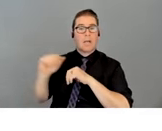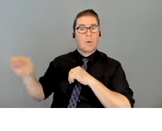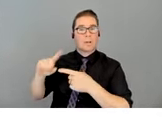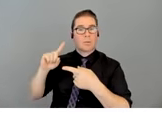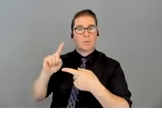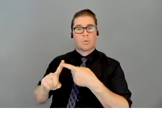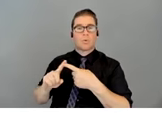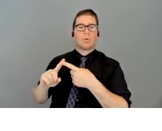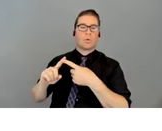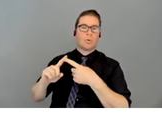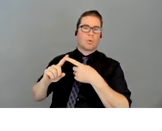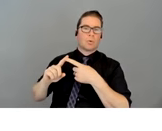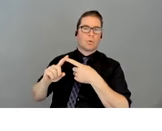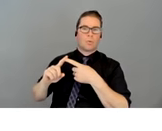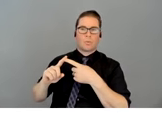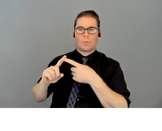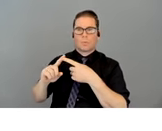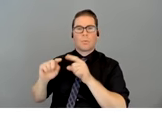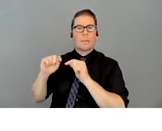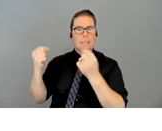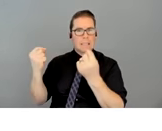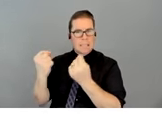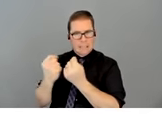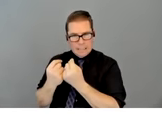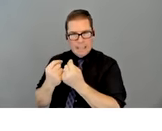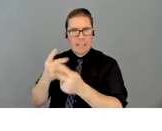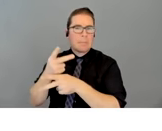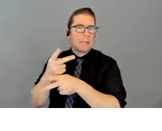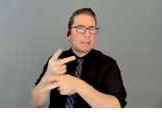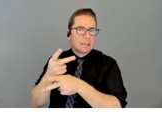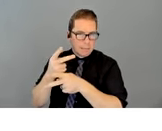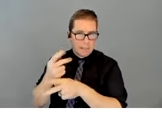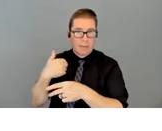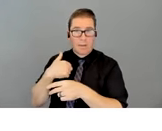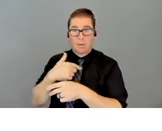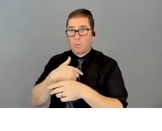we review all concerning behavior reports. We